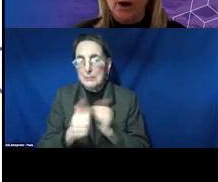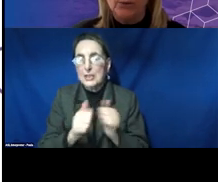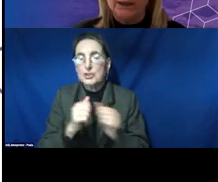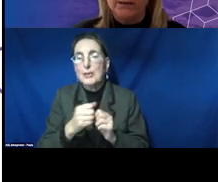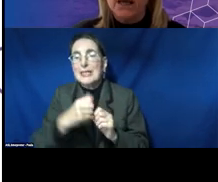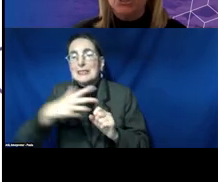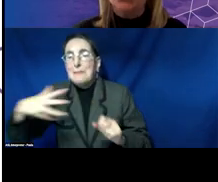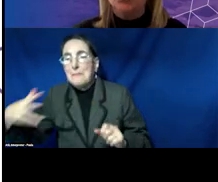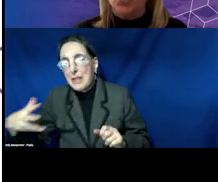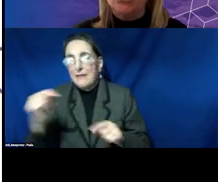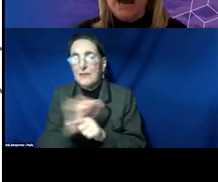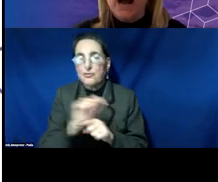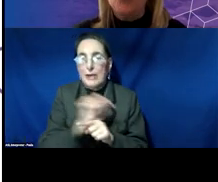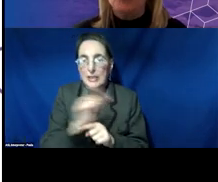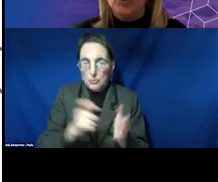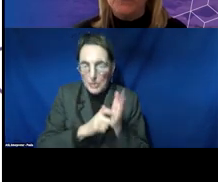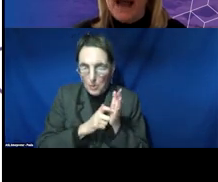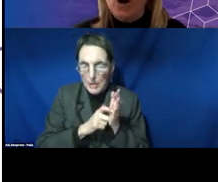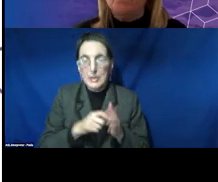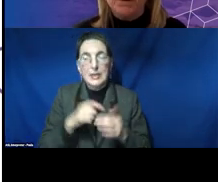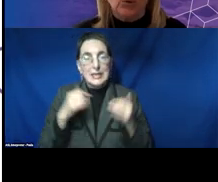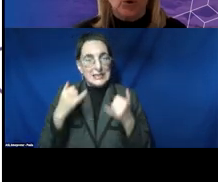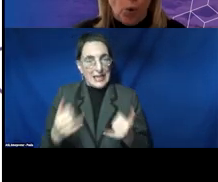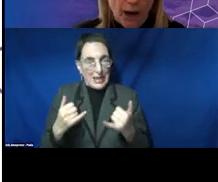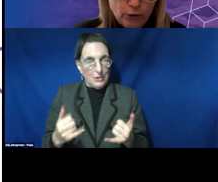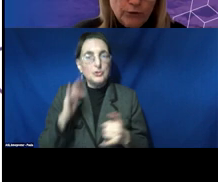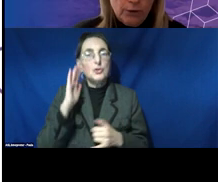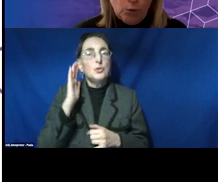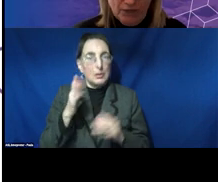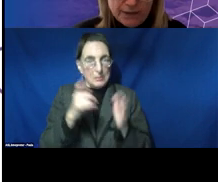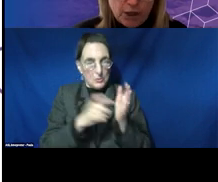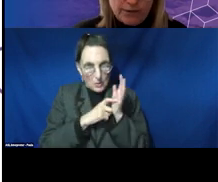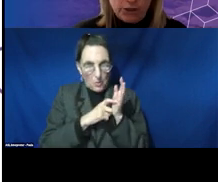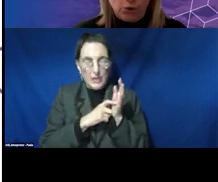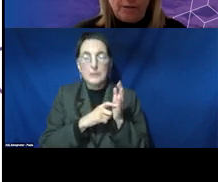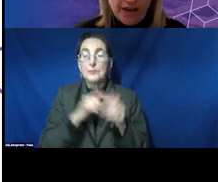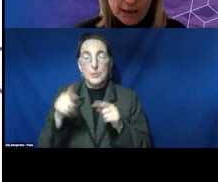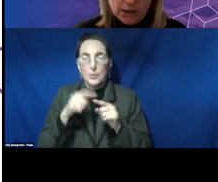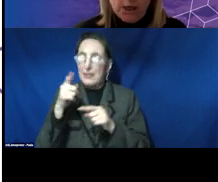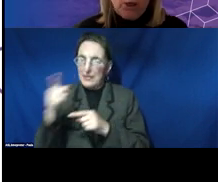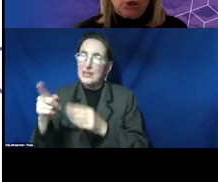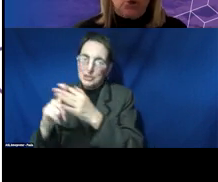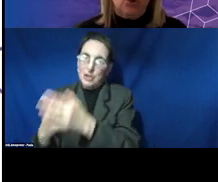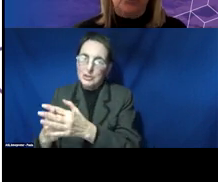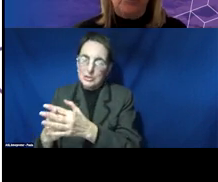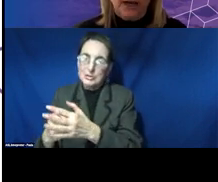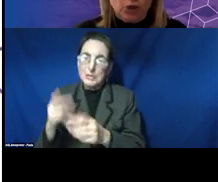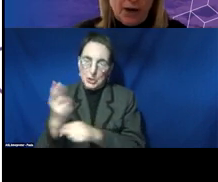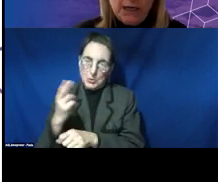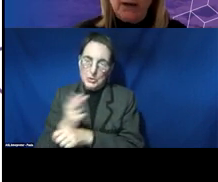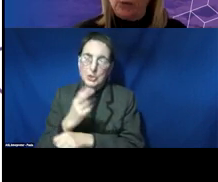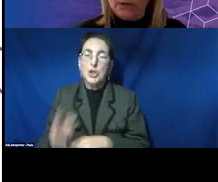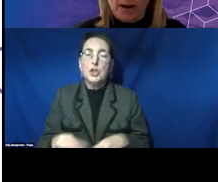training requirement. You will now be required, when this goes into effect, to